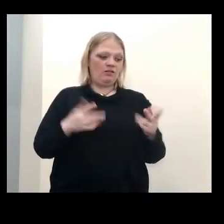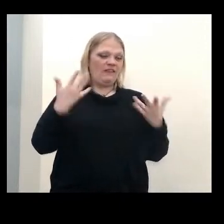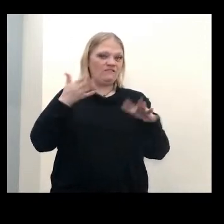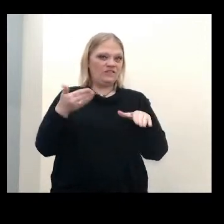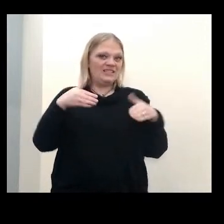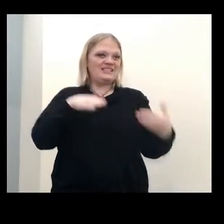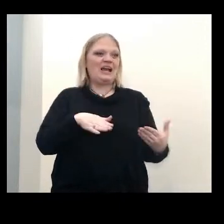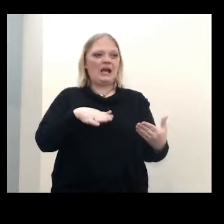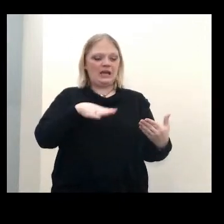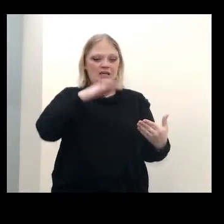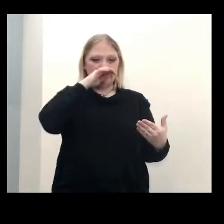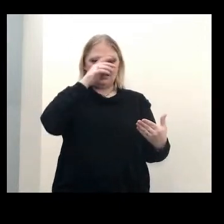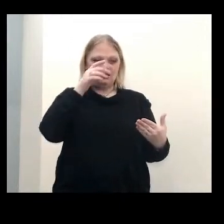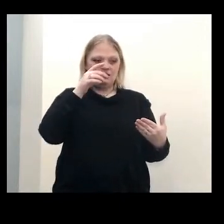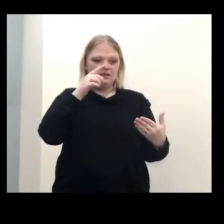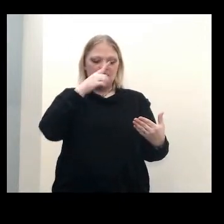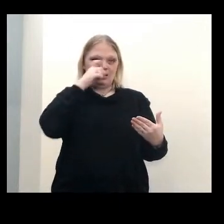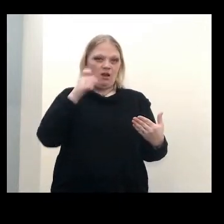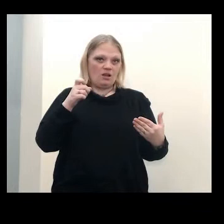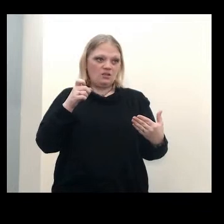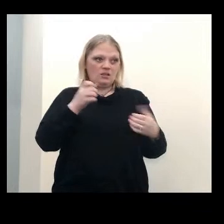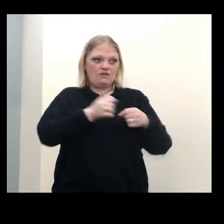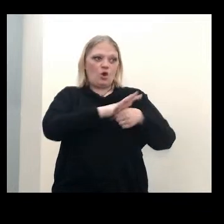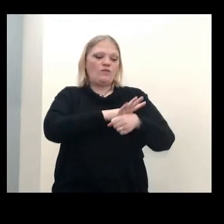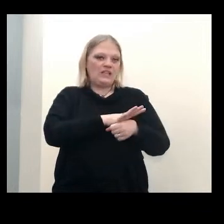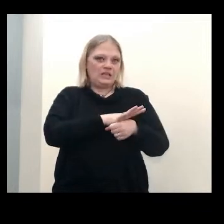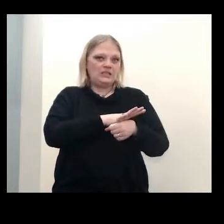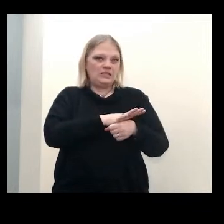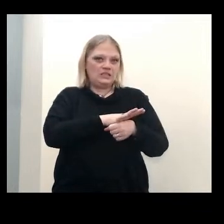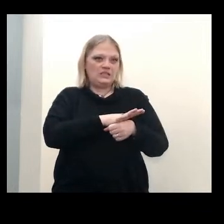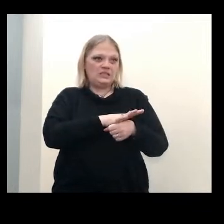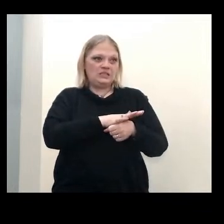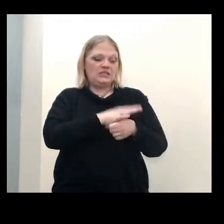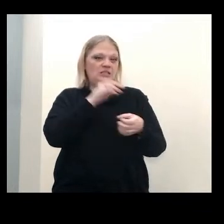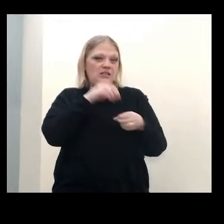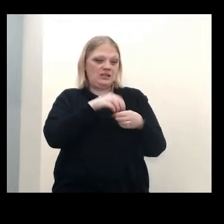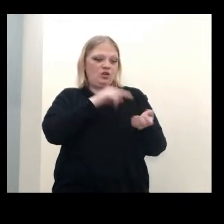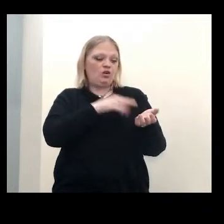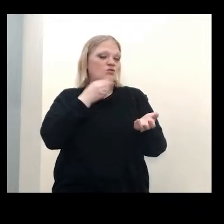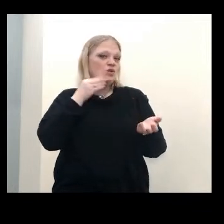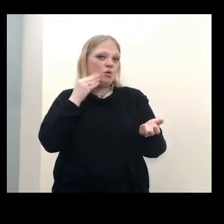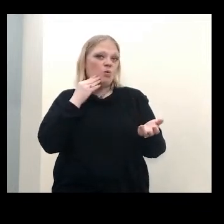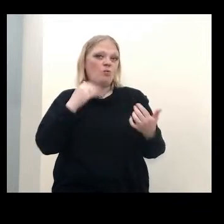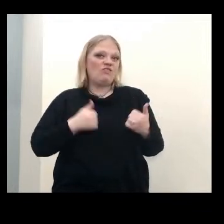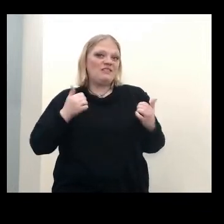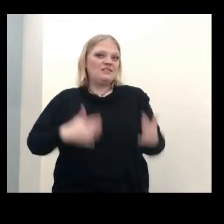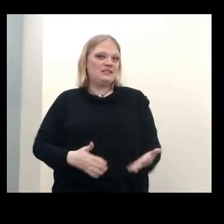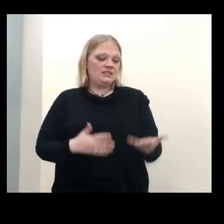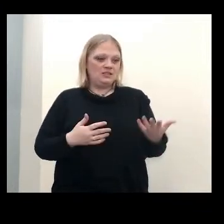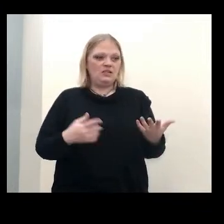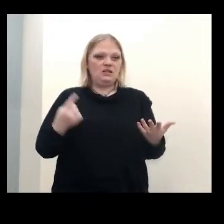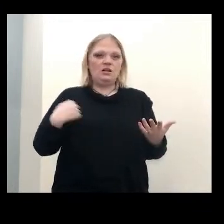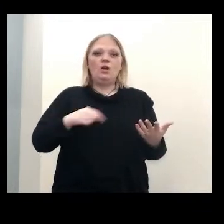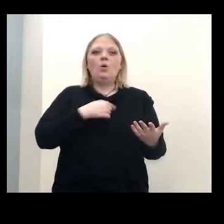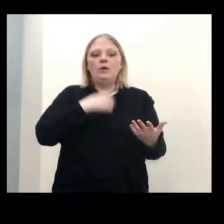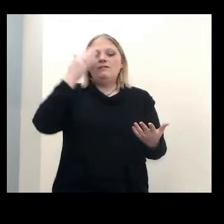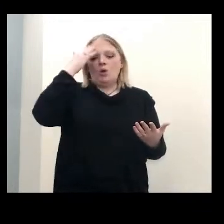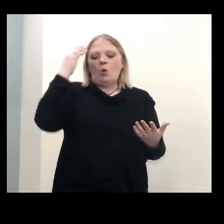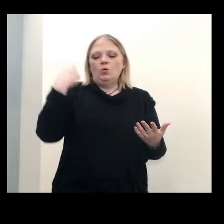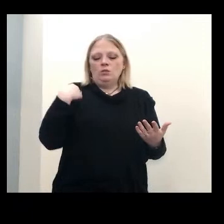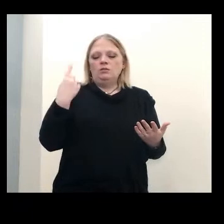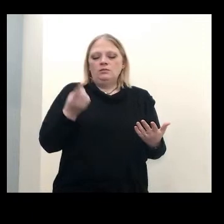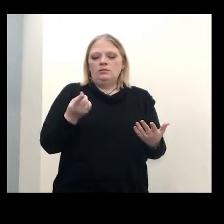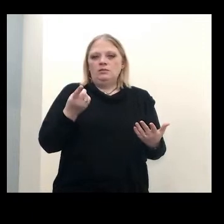died as a result of COVID-19, who may have been a nursing home resident. We've known for some time